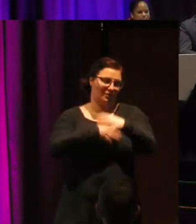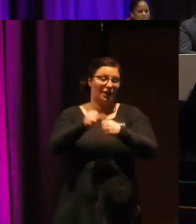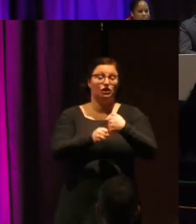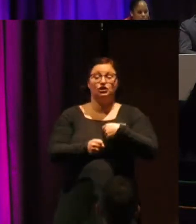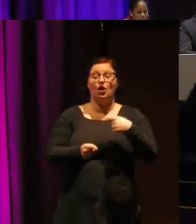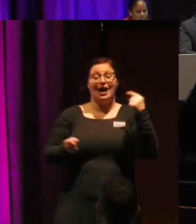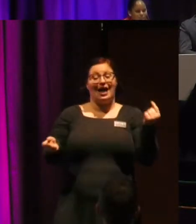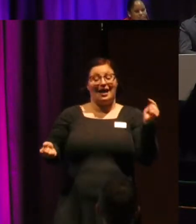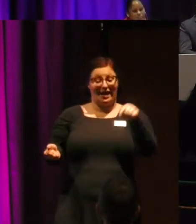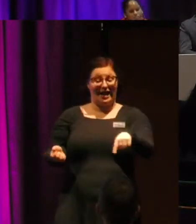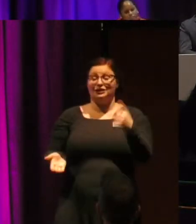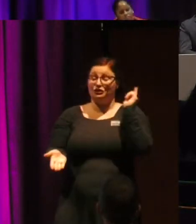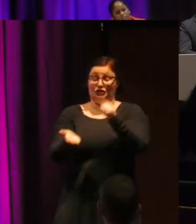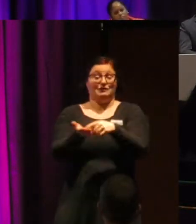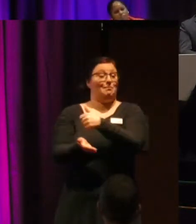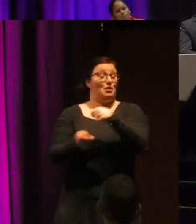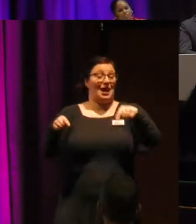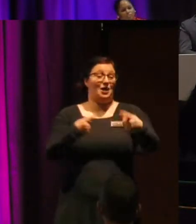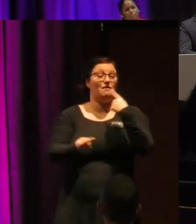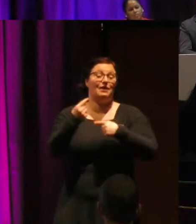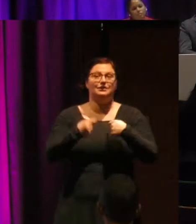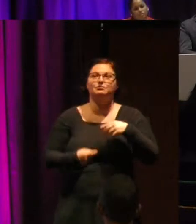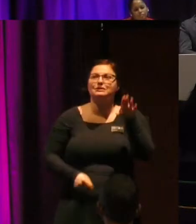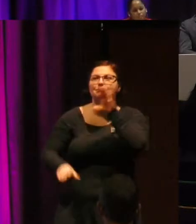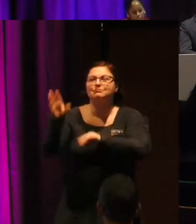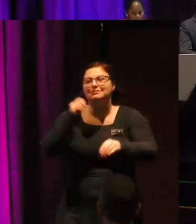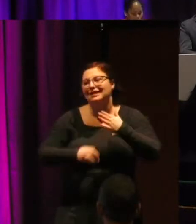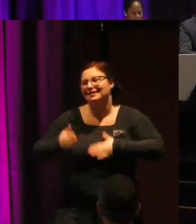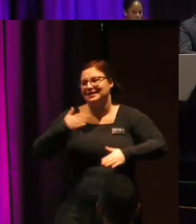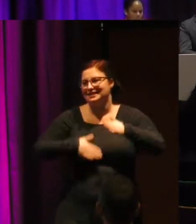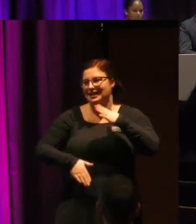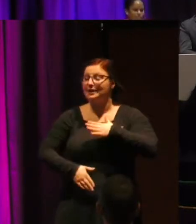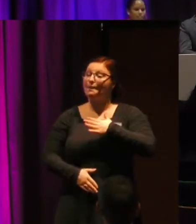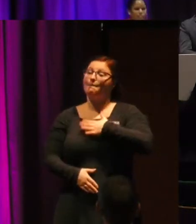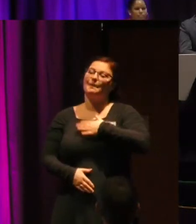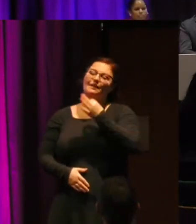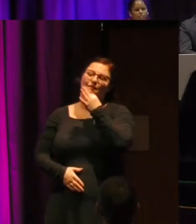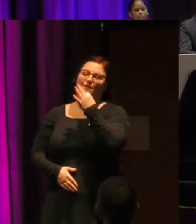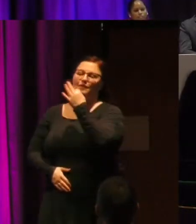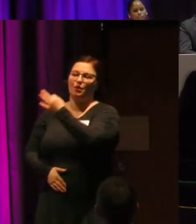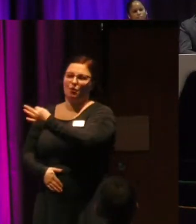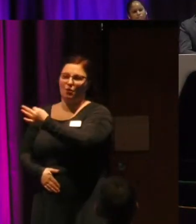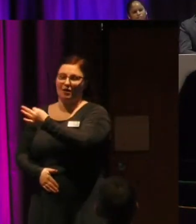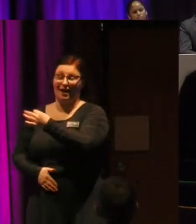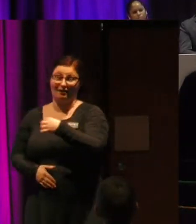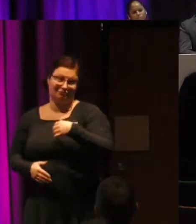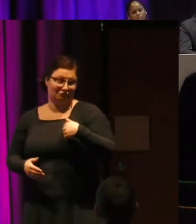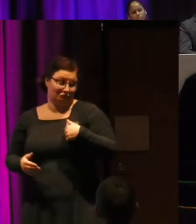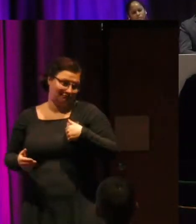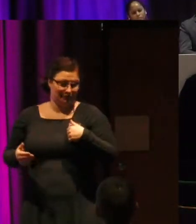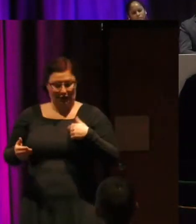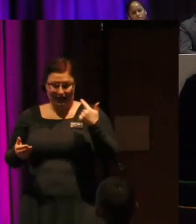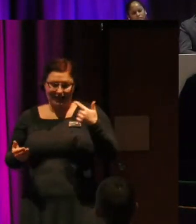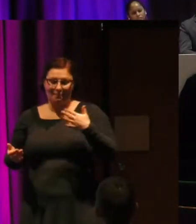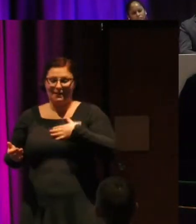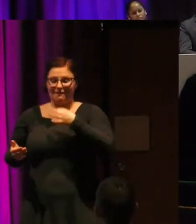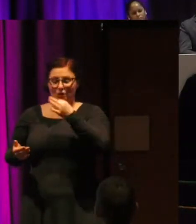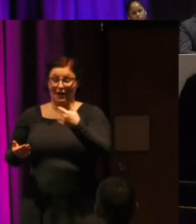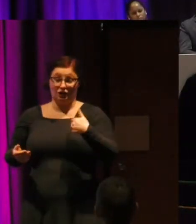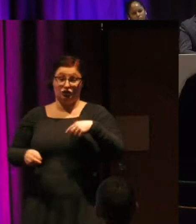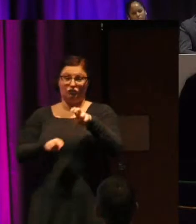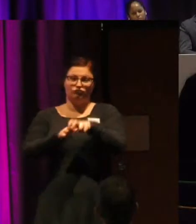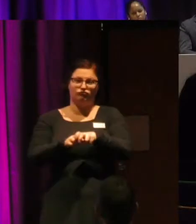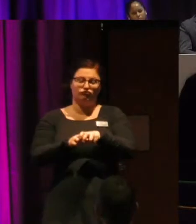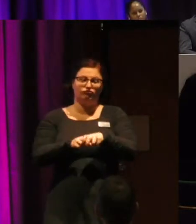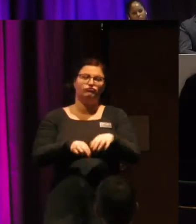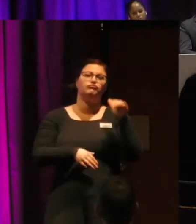conference, so this is really interesting for me. My question, I guess, is sitting here with